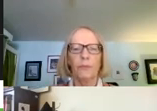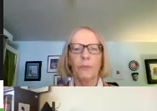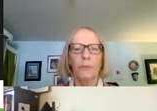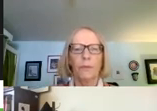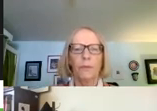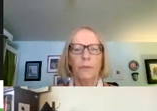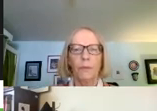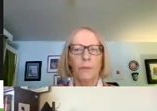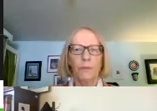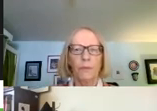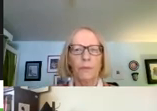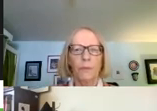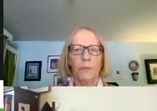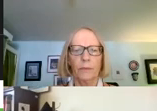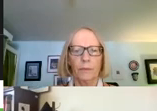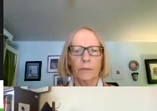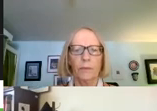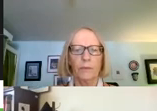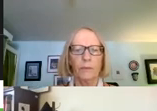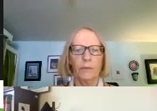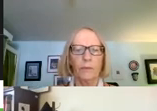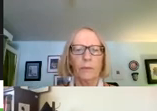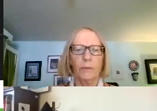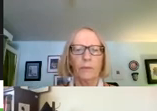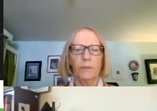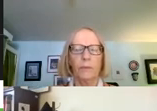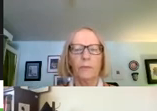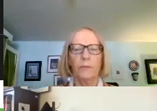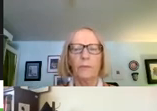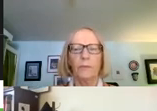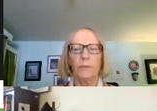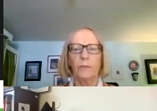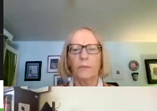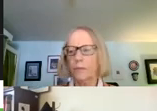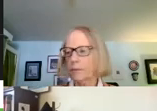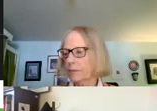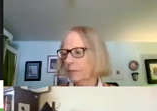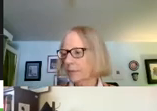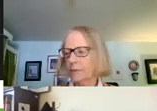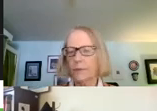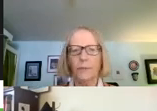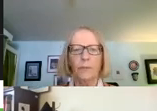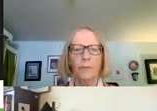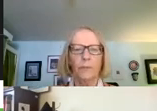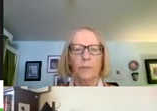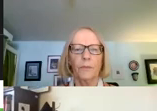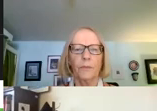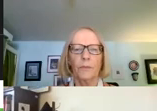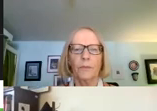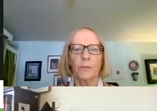application can be made to court to declare an adult to be in need of protective intervention and to come under the care and custody of a